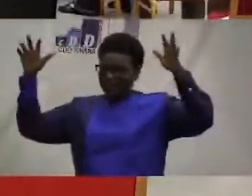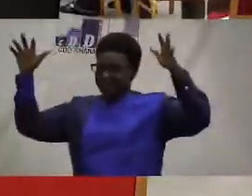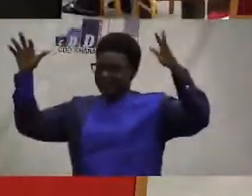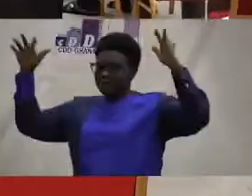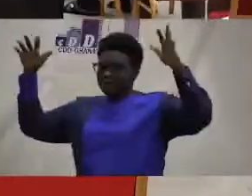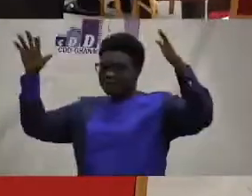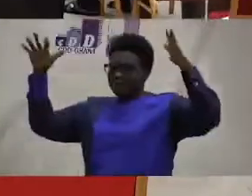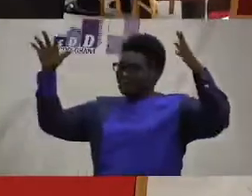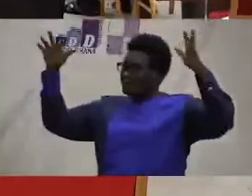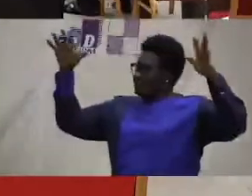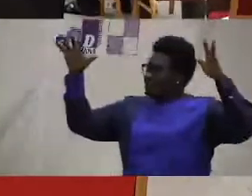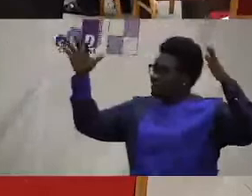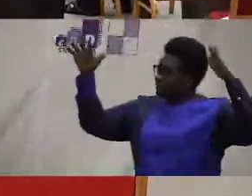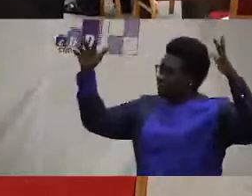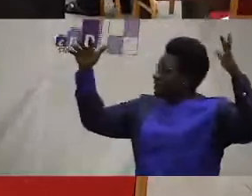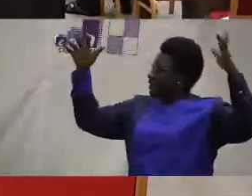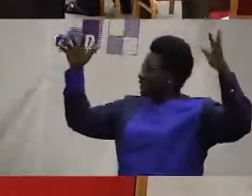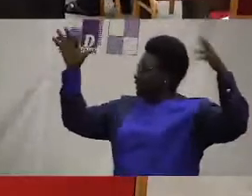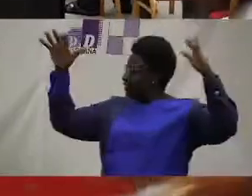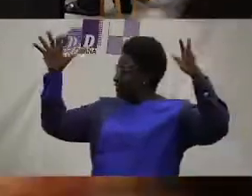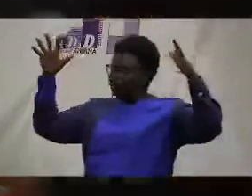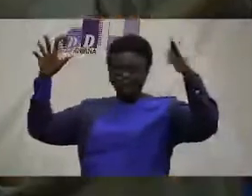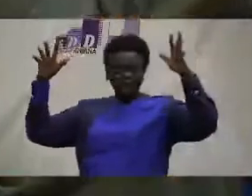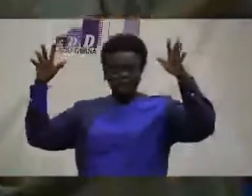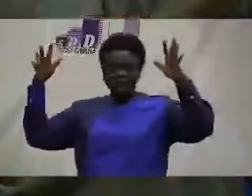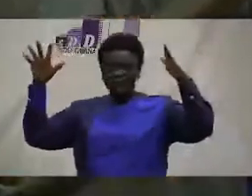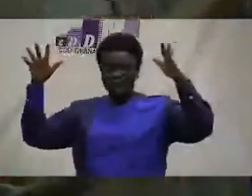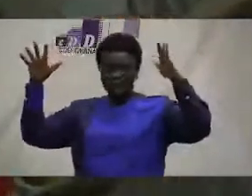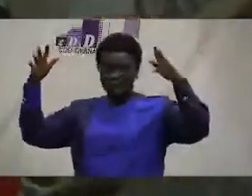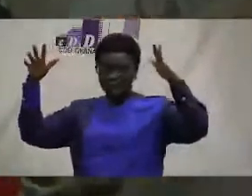Please keep it going for her.